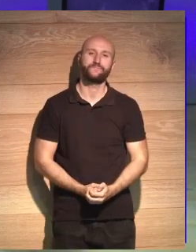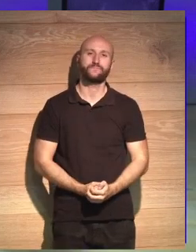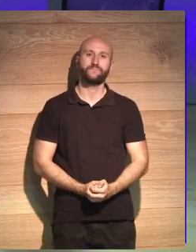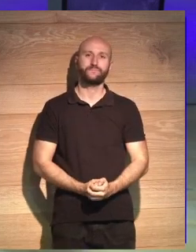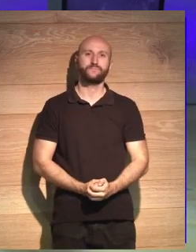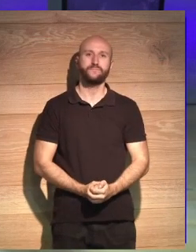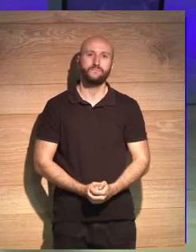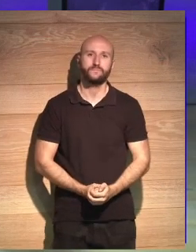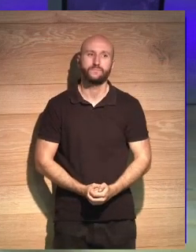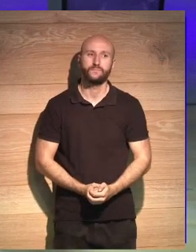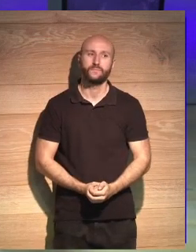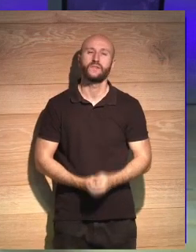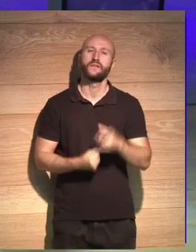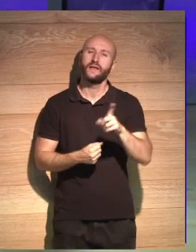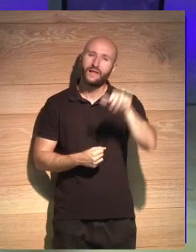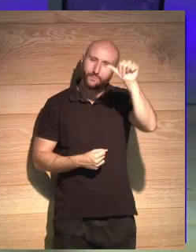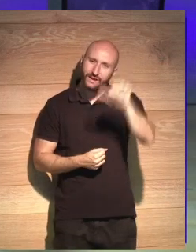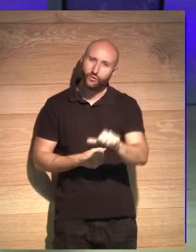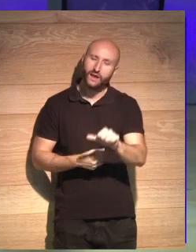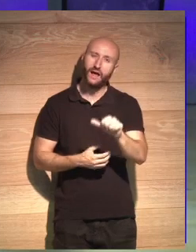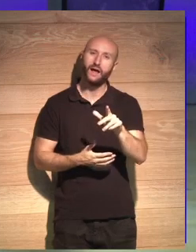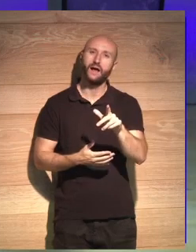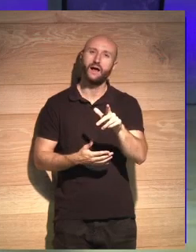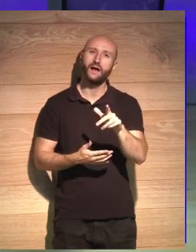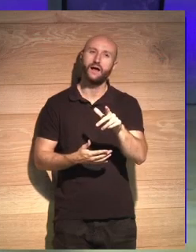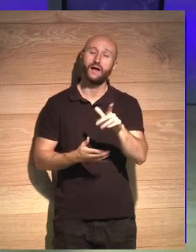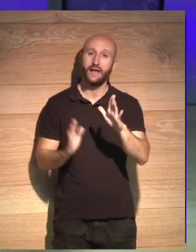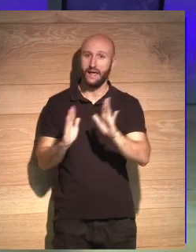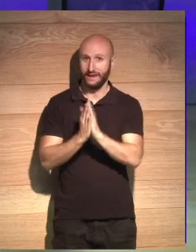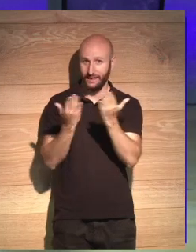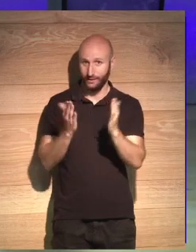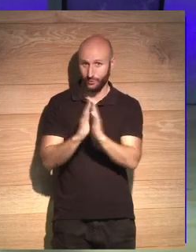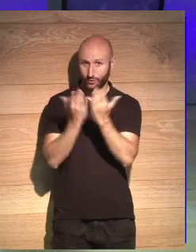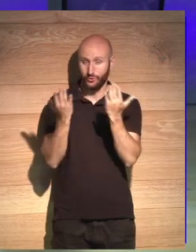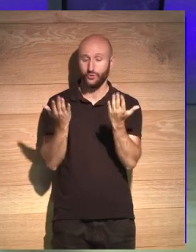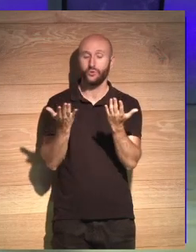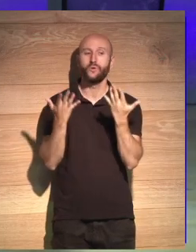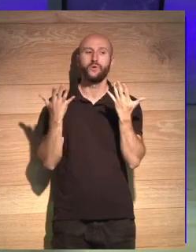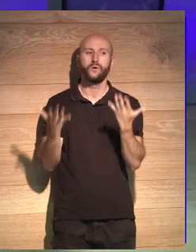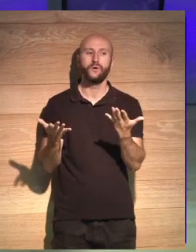psychology. Well, I don't know if you have seen the movie